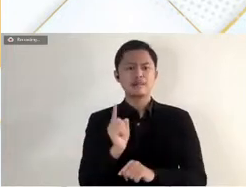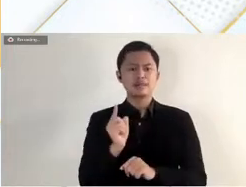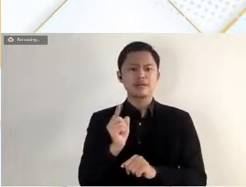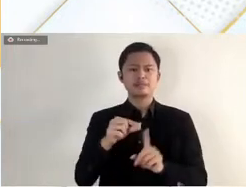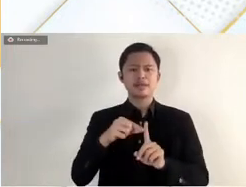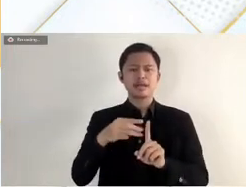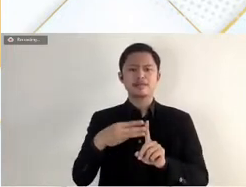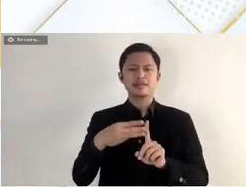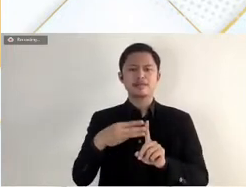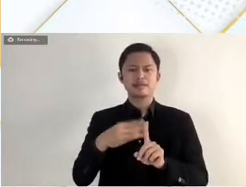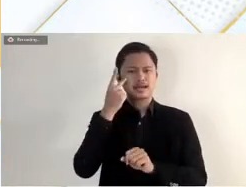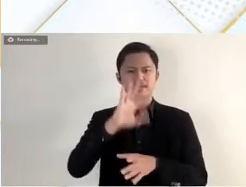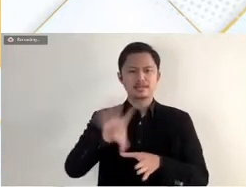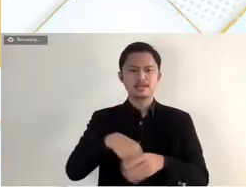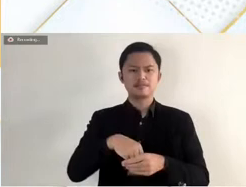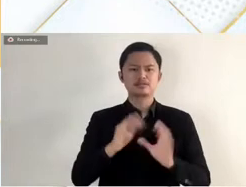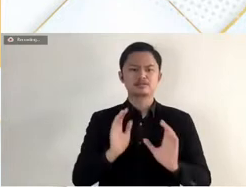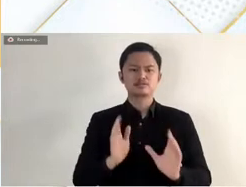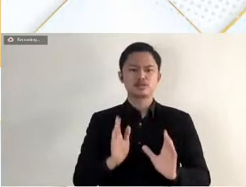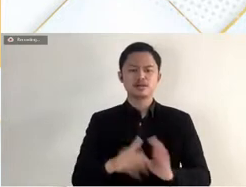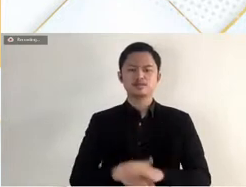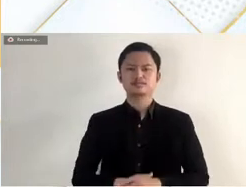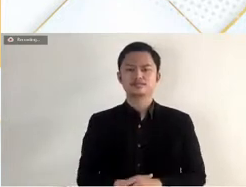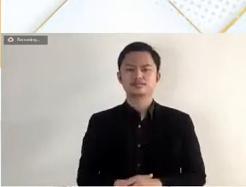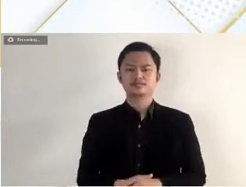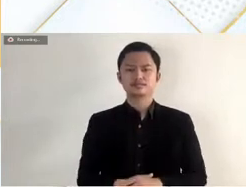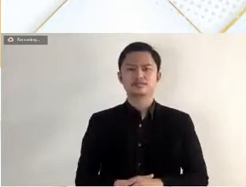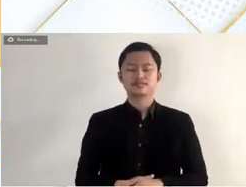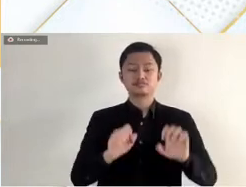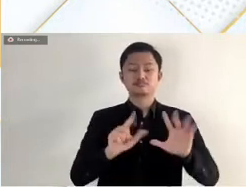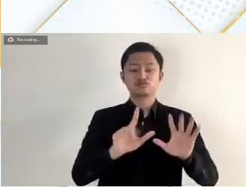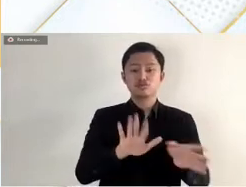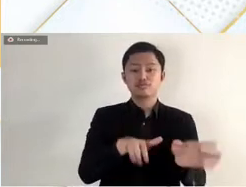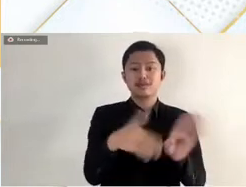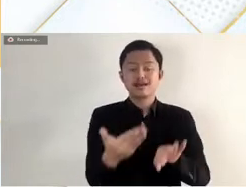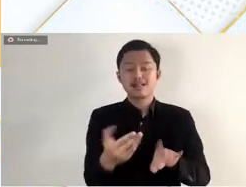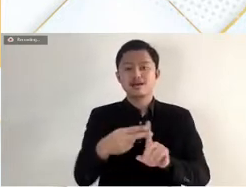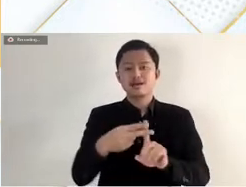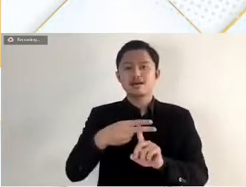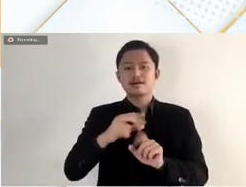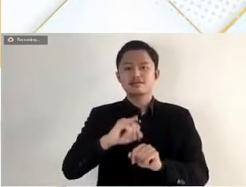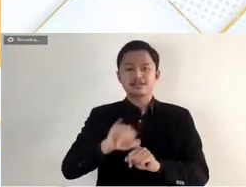missions. As of April 2007, Fiji had